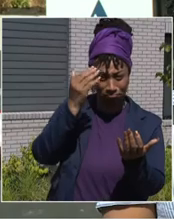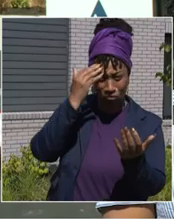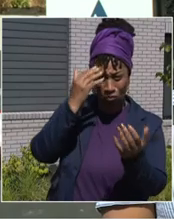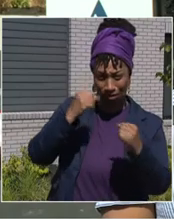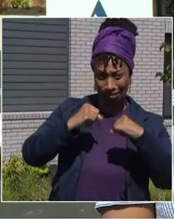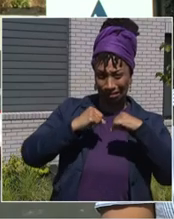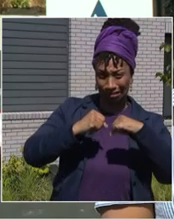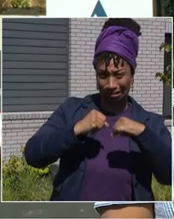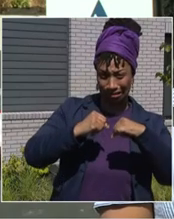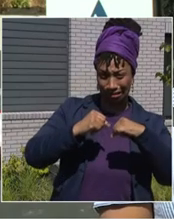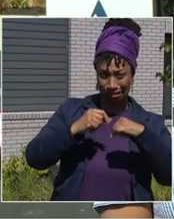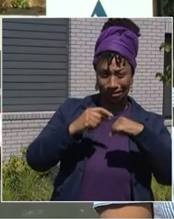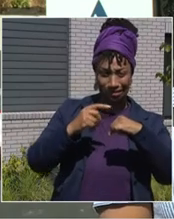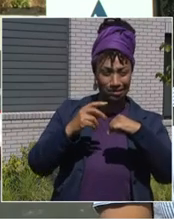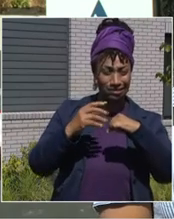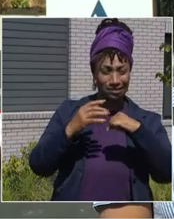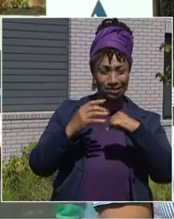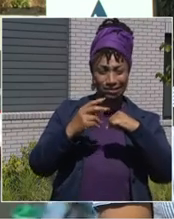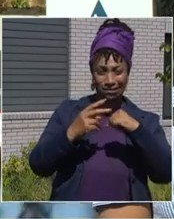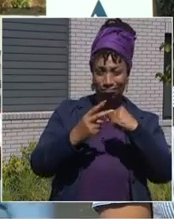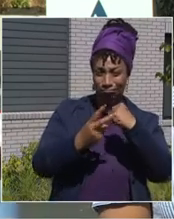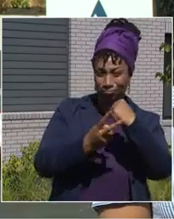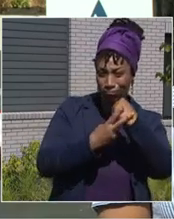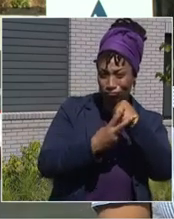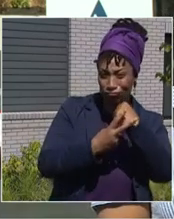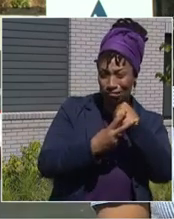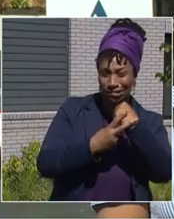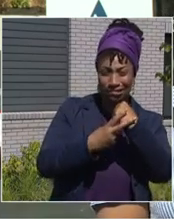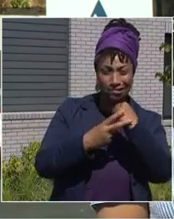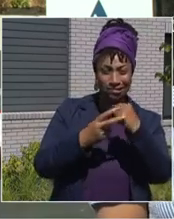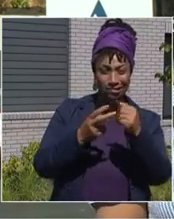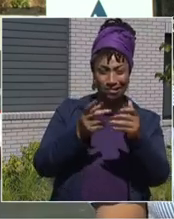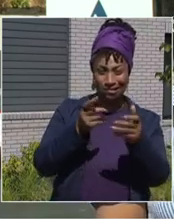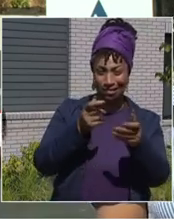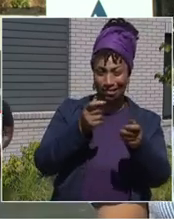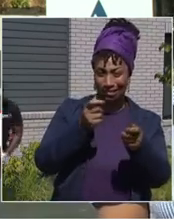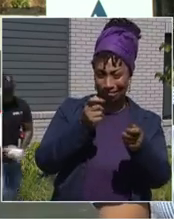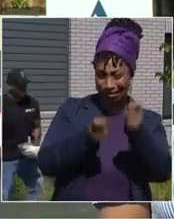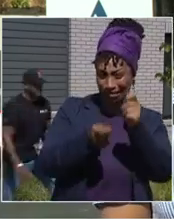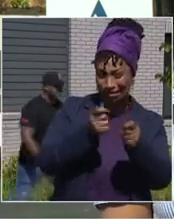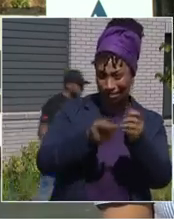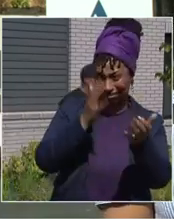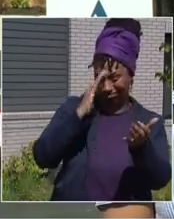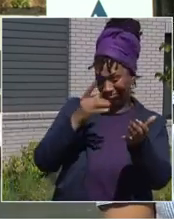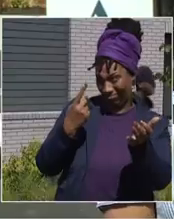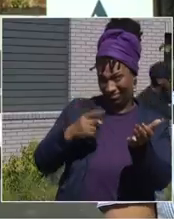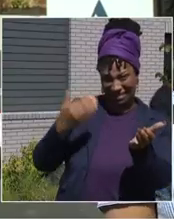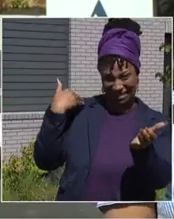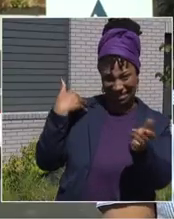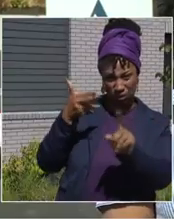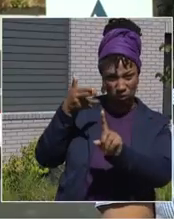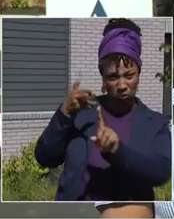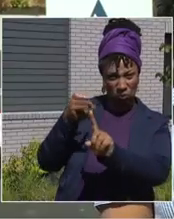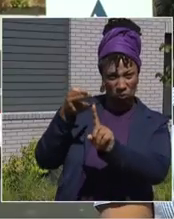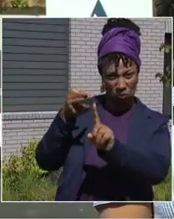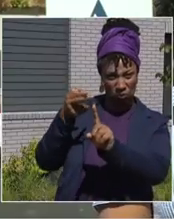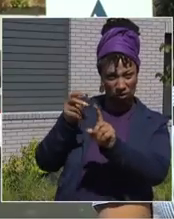political assassination we saw earlier this week in Utah. We don't have any